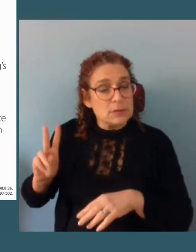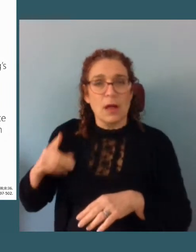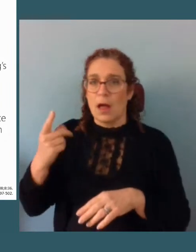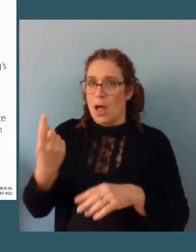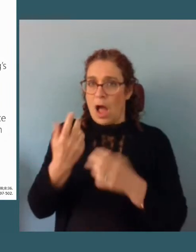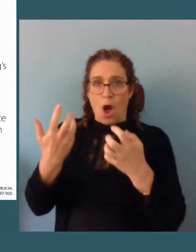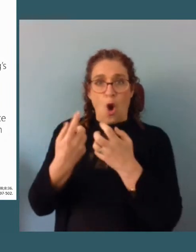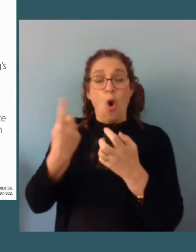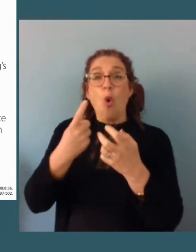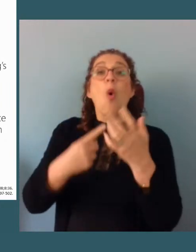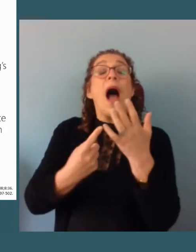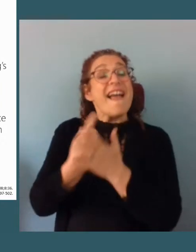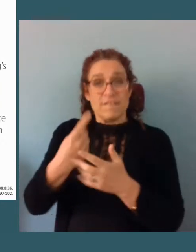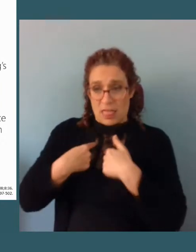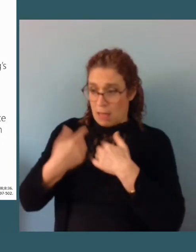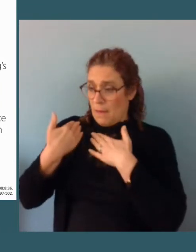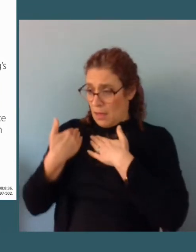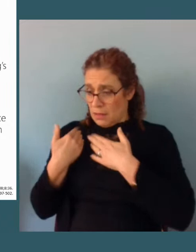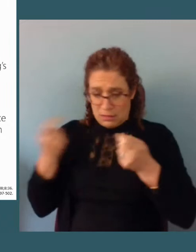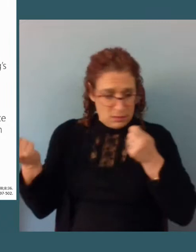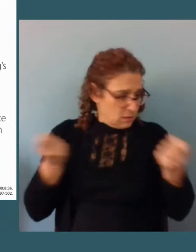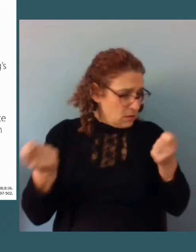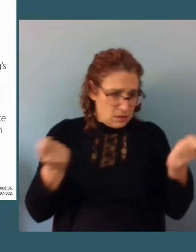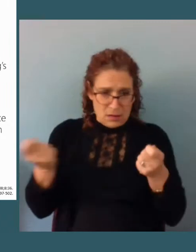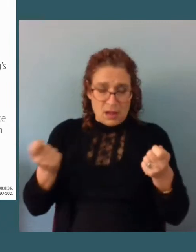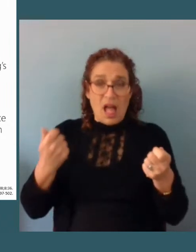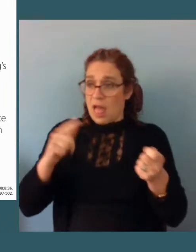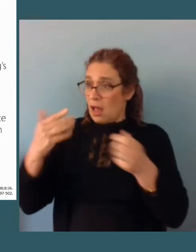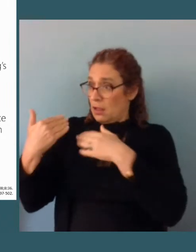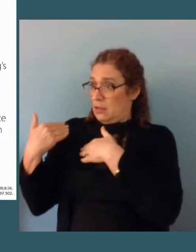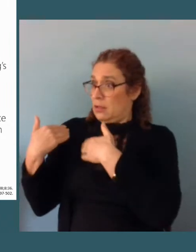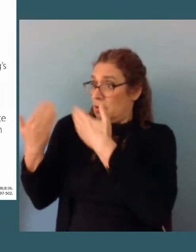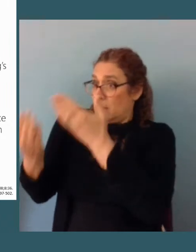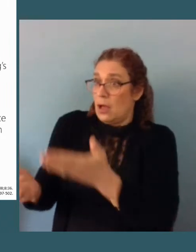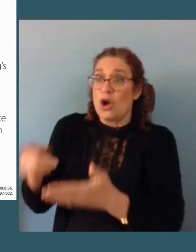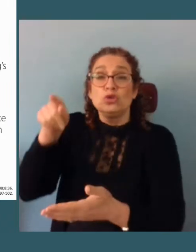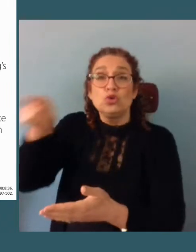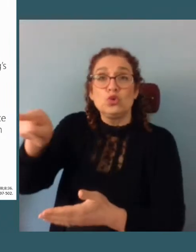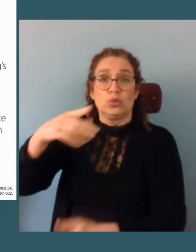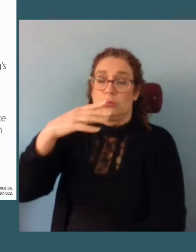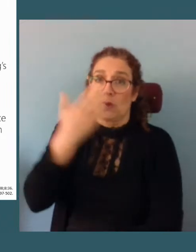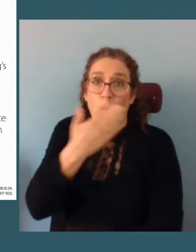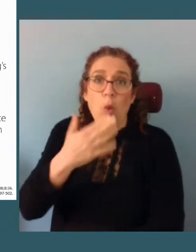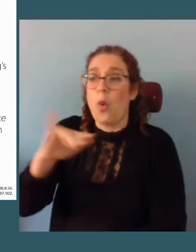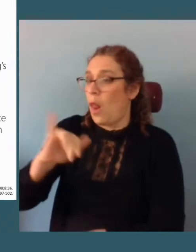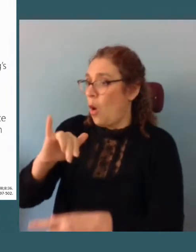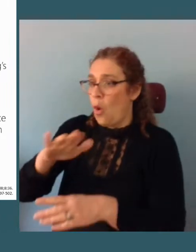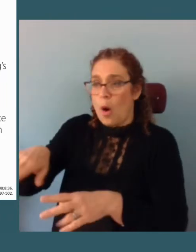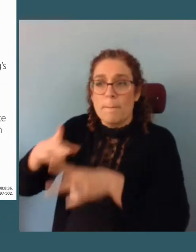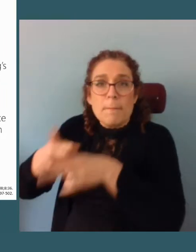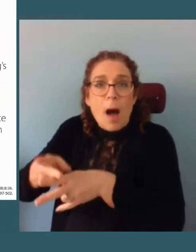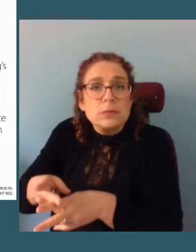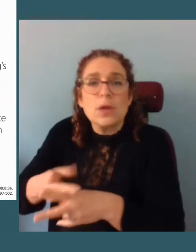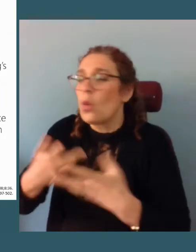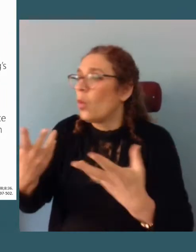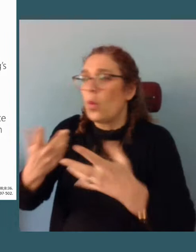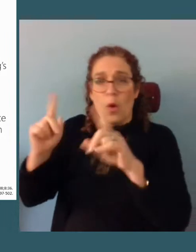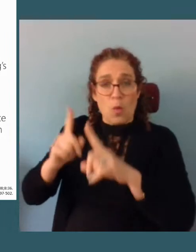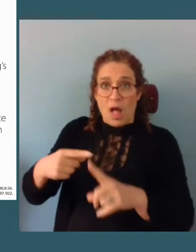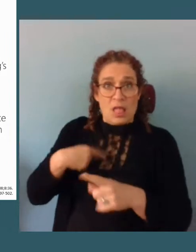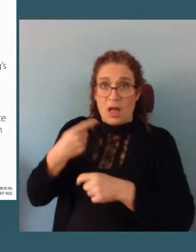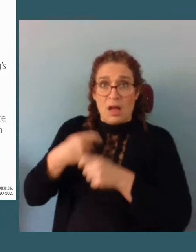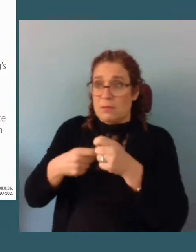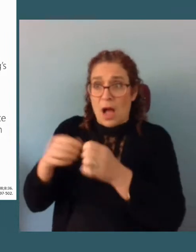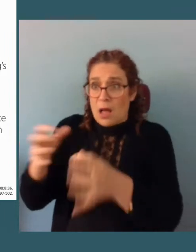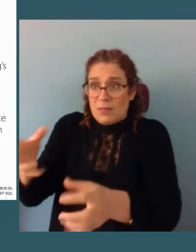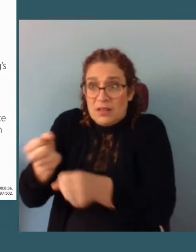to others. And what that ends up doing is kind of a self-fulfilling prophecy. People reluctant to hand over care, and actually